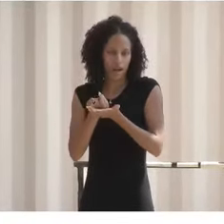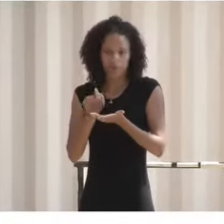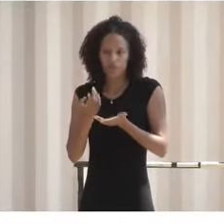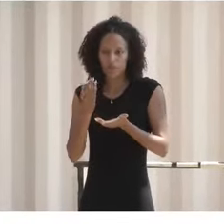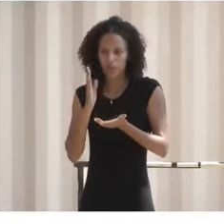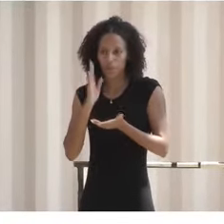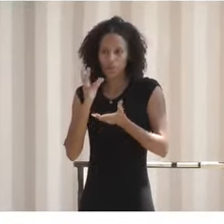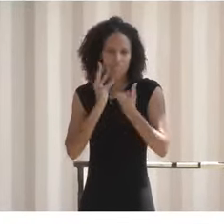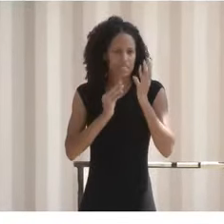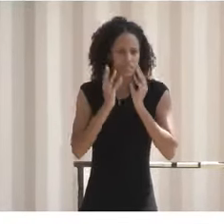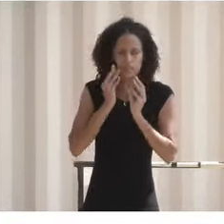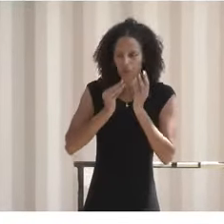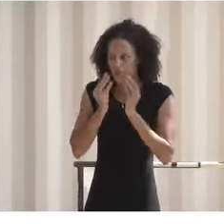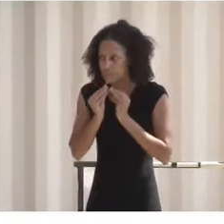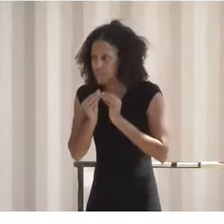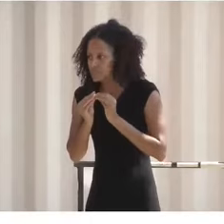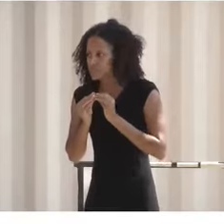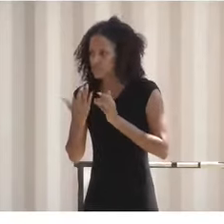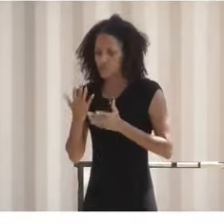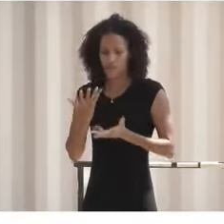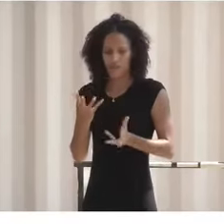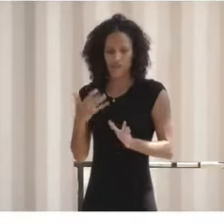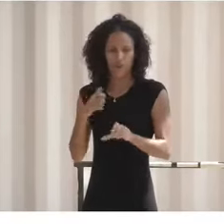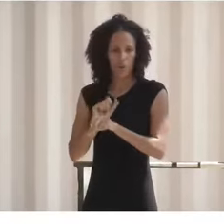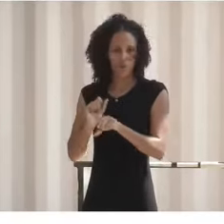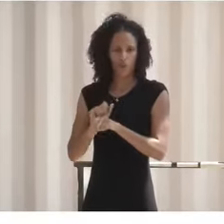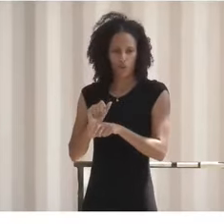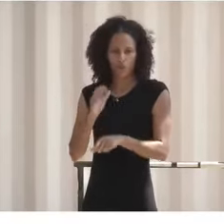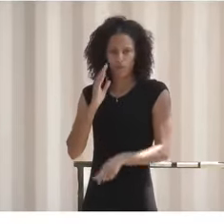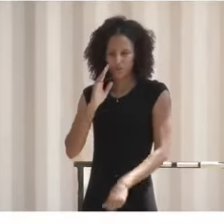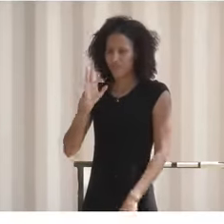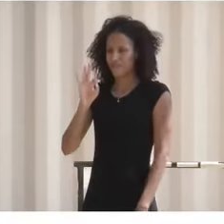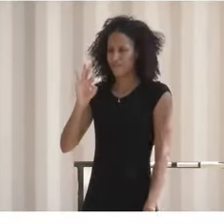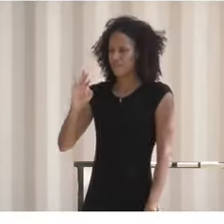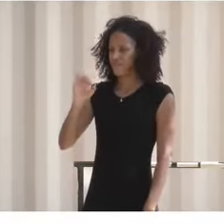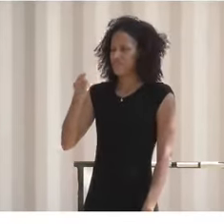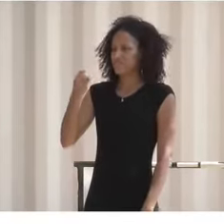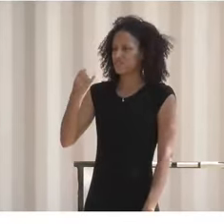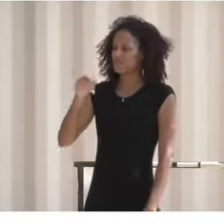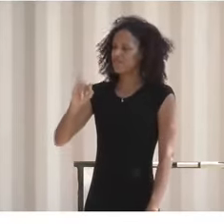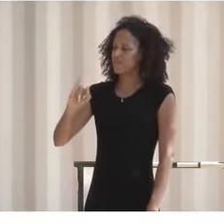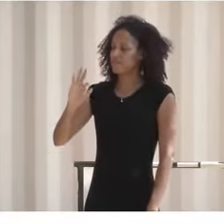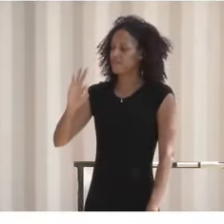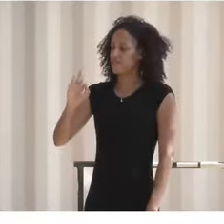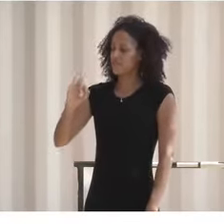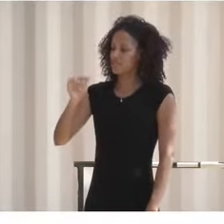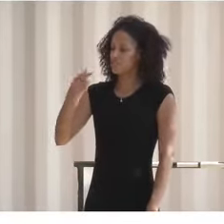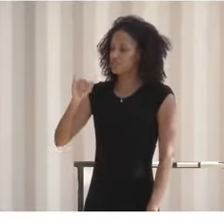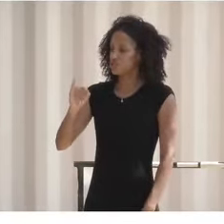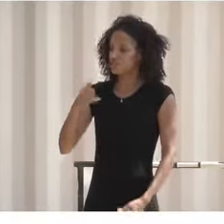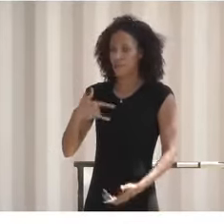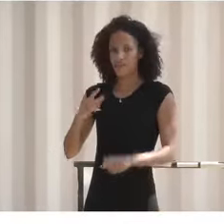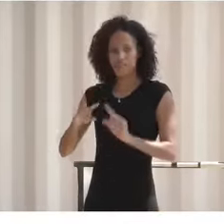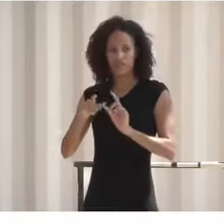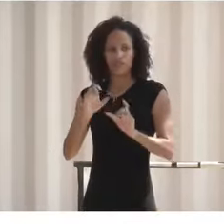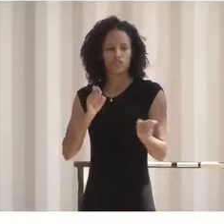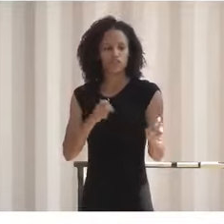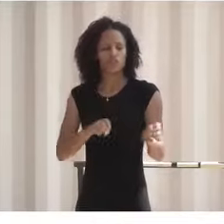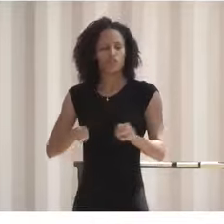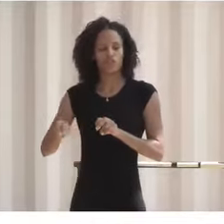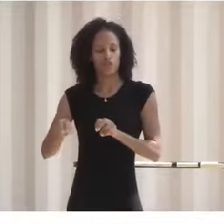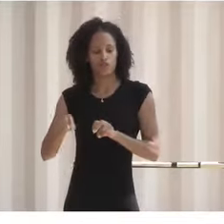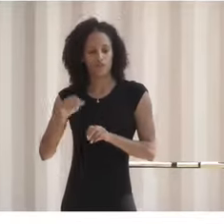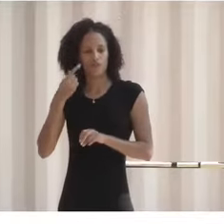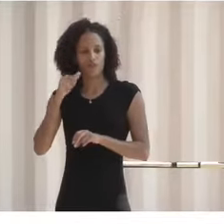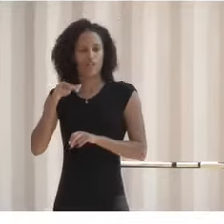we've experienced in the 8 years of we've worked in Fiji, an organic shift in gender dynamics in